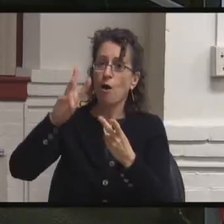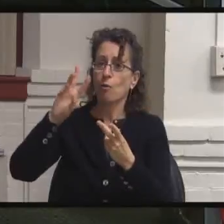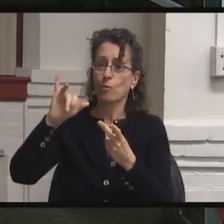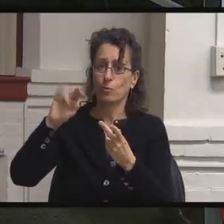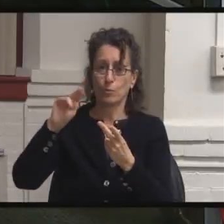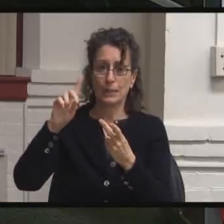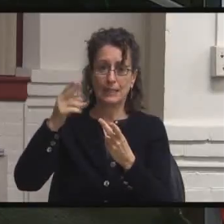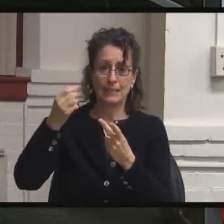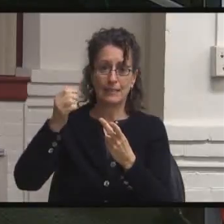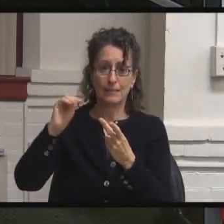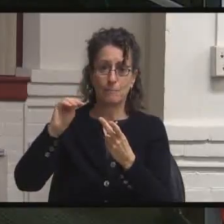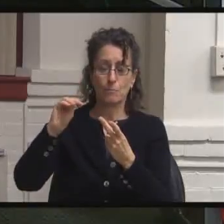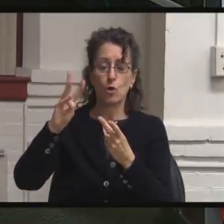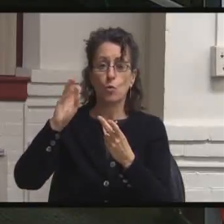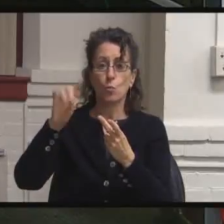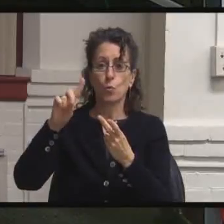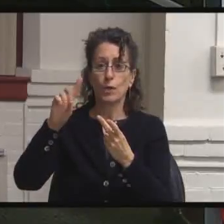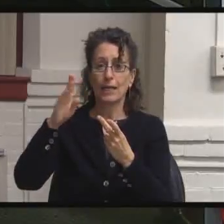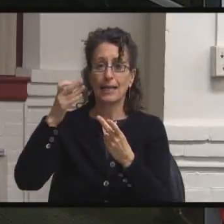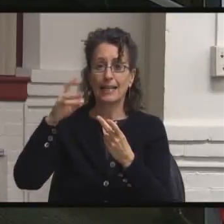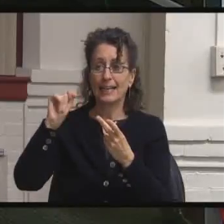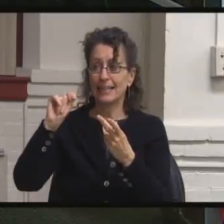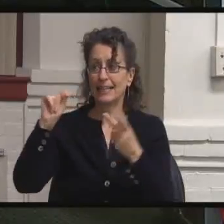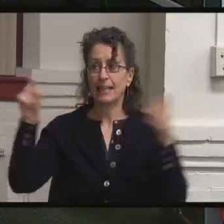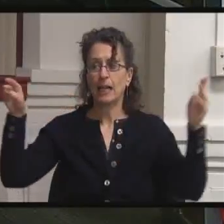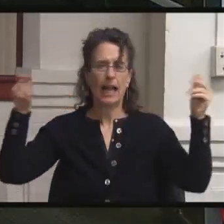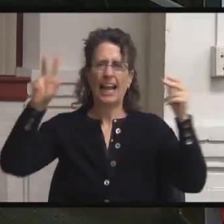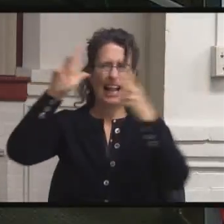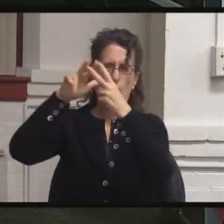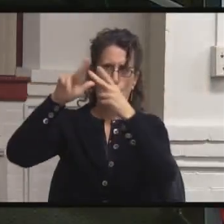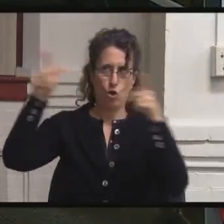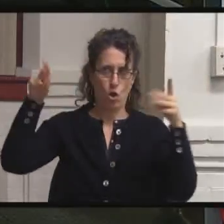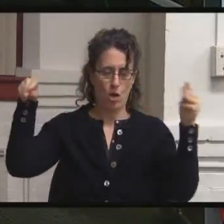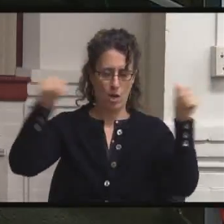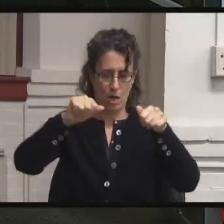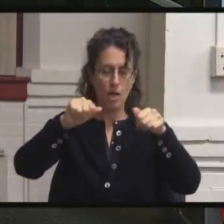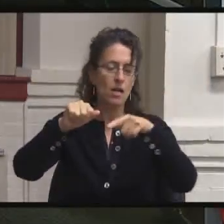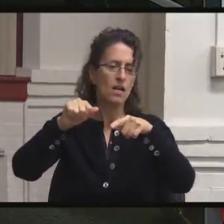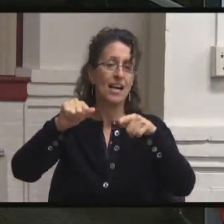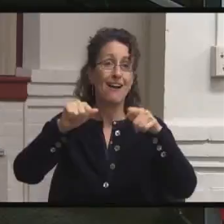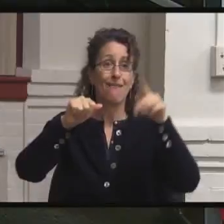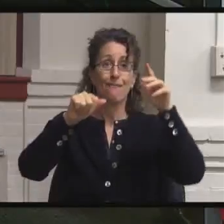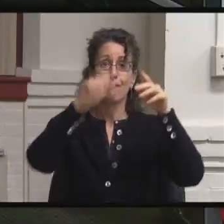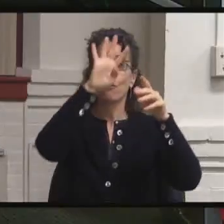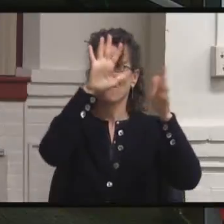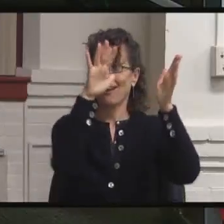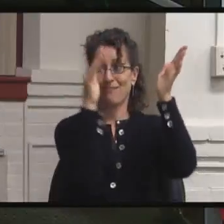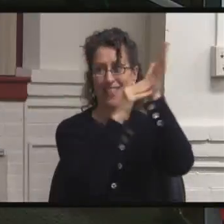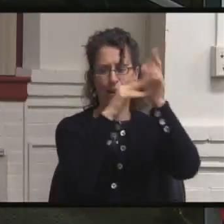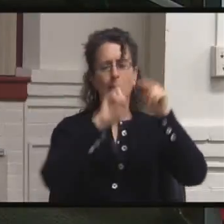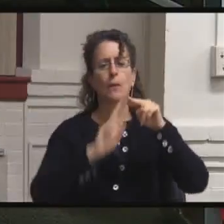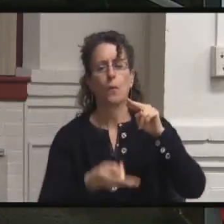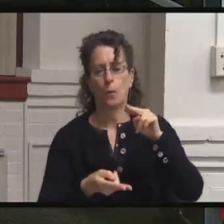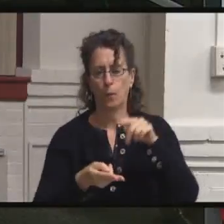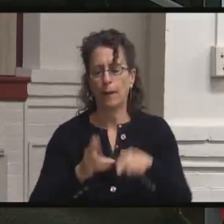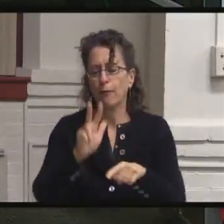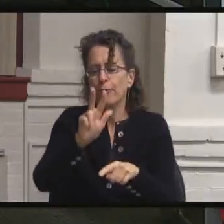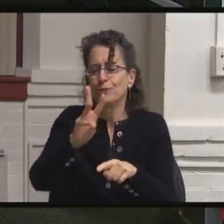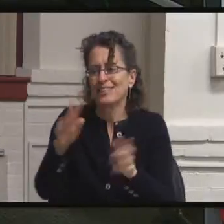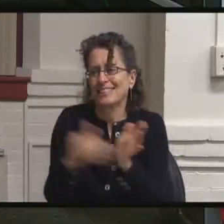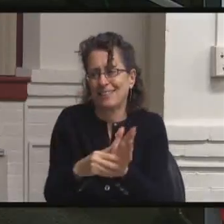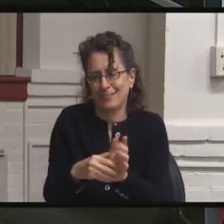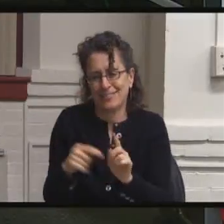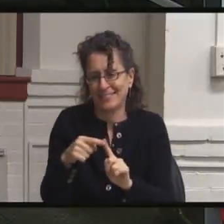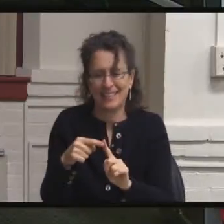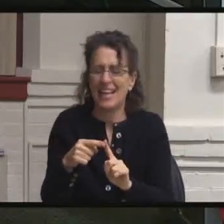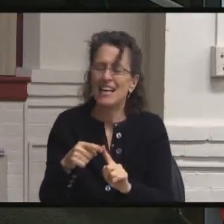the $32,000 to $34,000 range. So there is certainly, after having coordinated with those